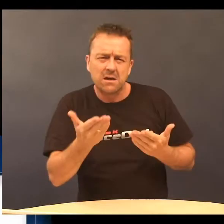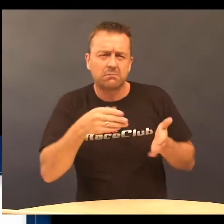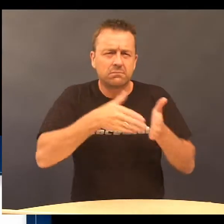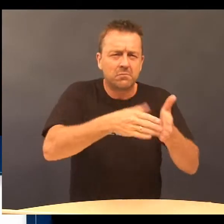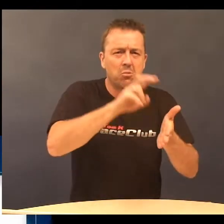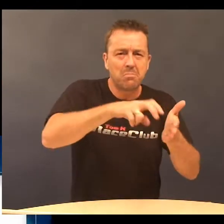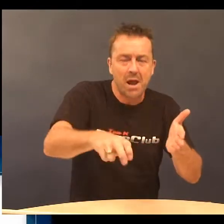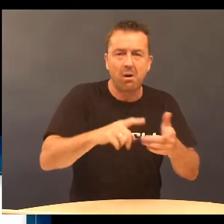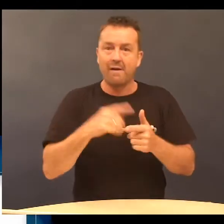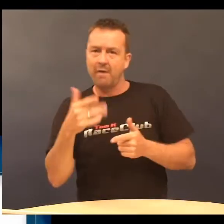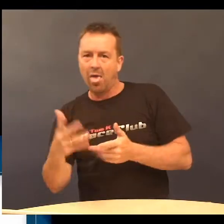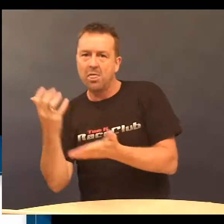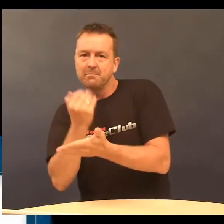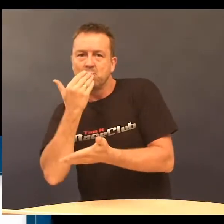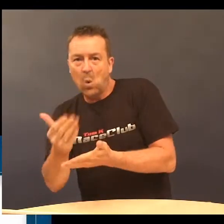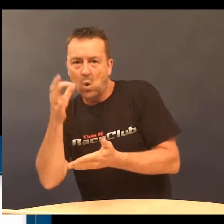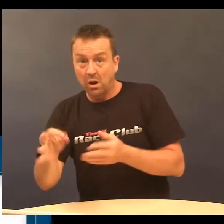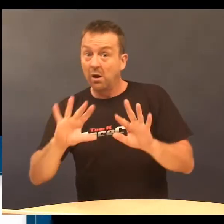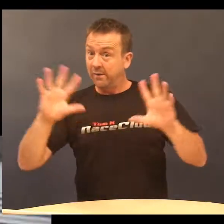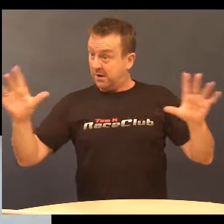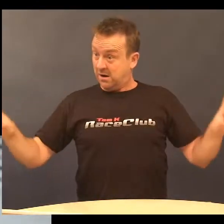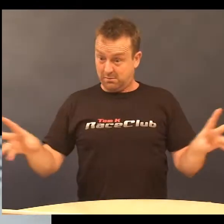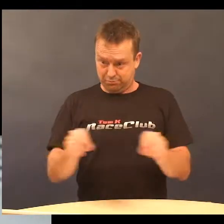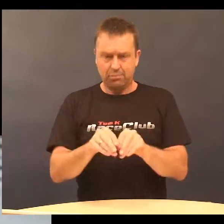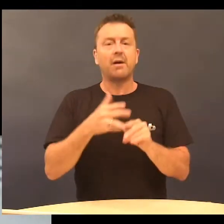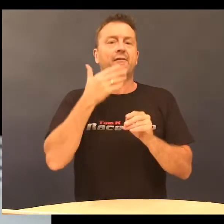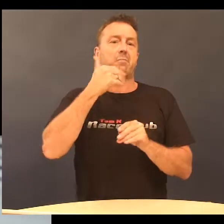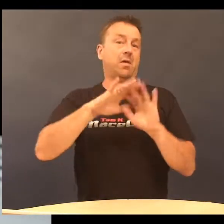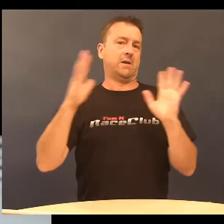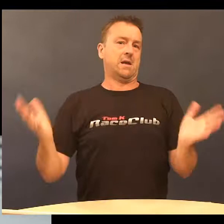what are the problems, what are the good points, and improve this.